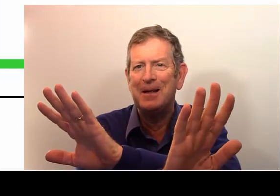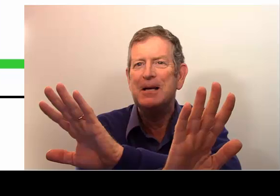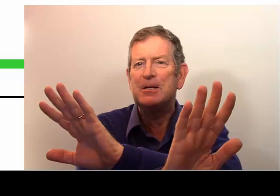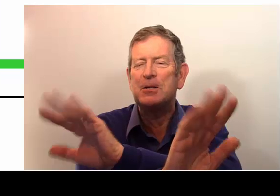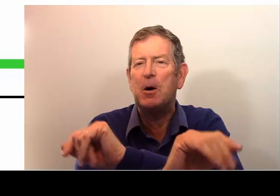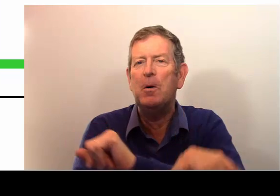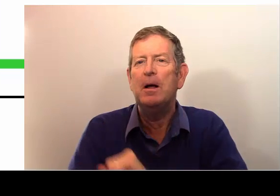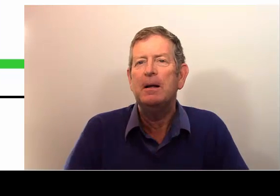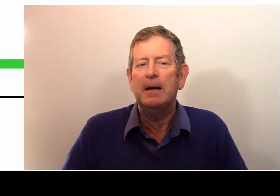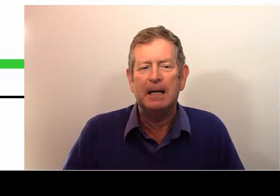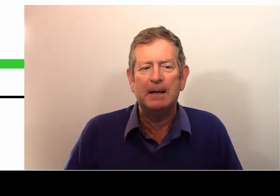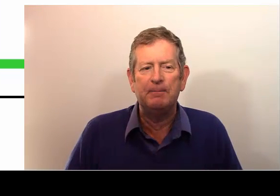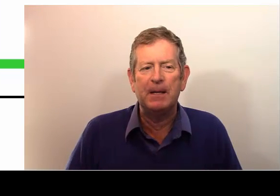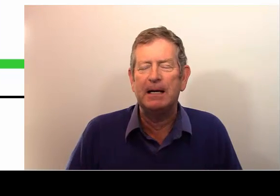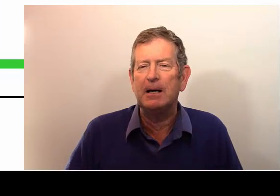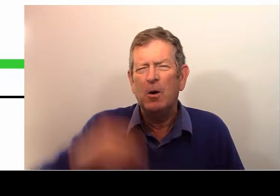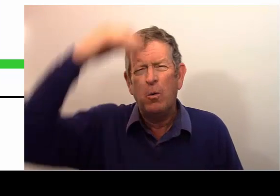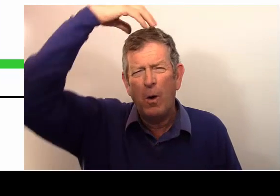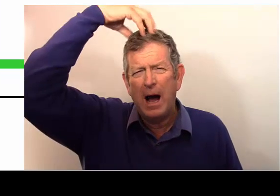Carol. So,